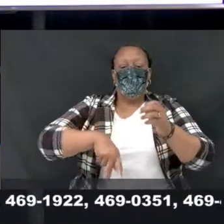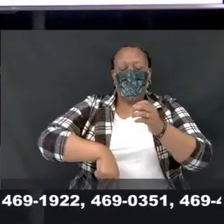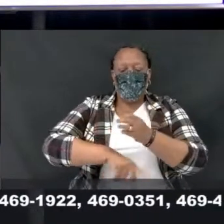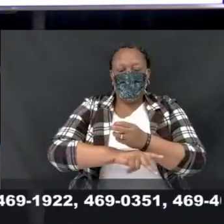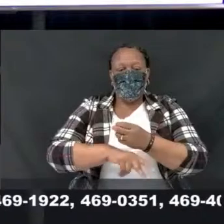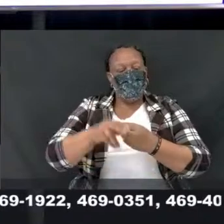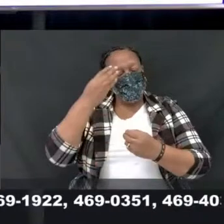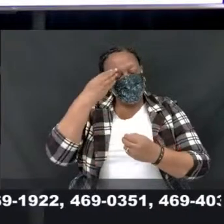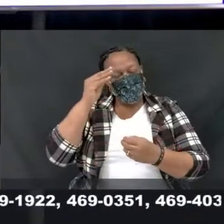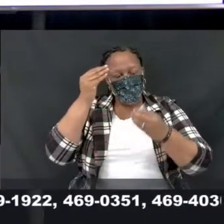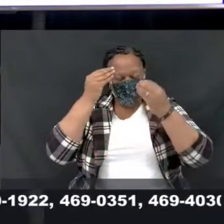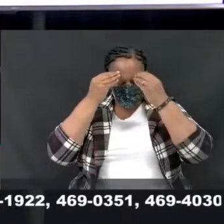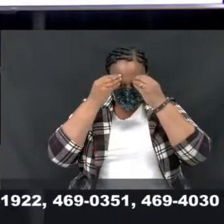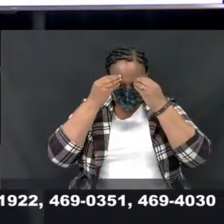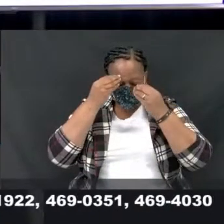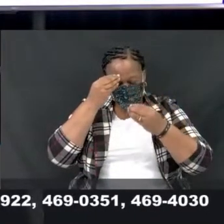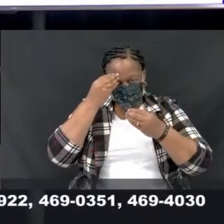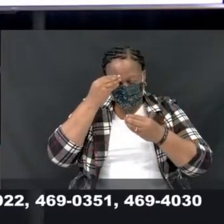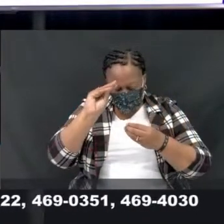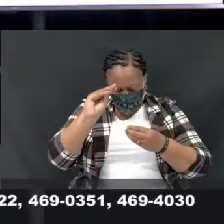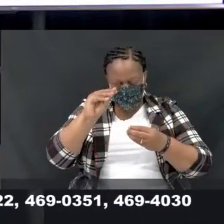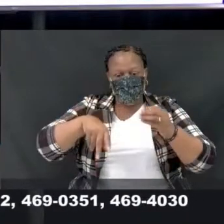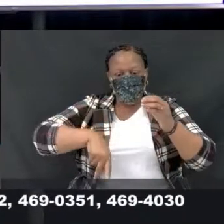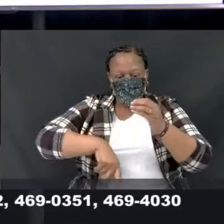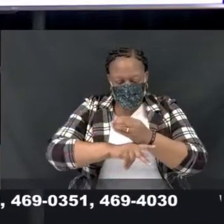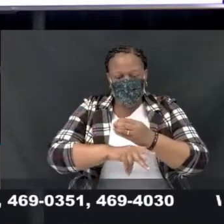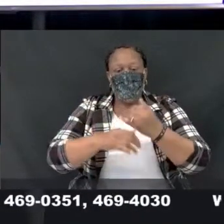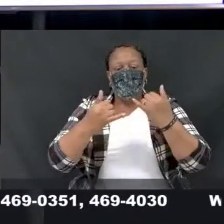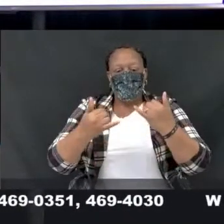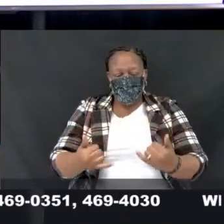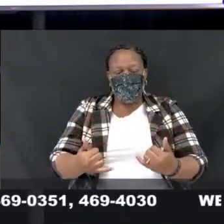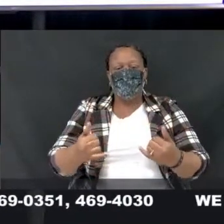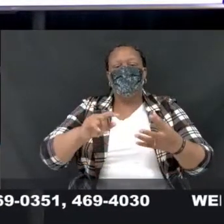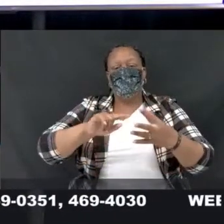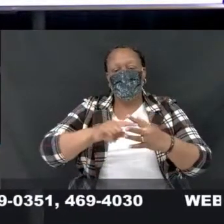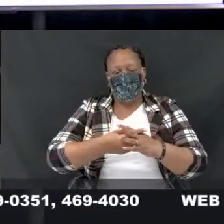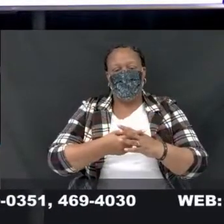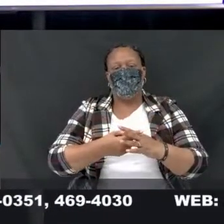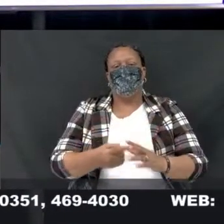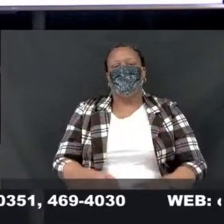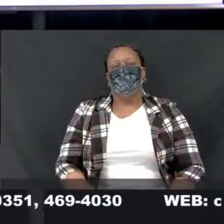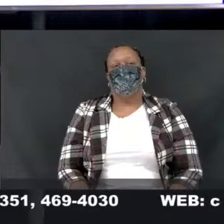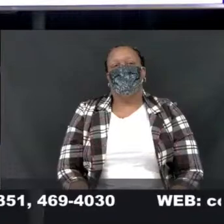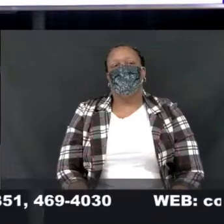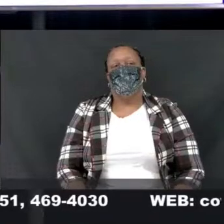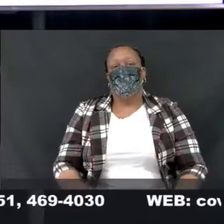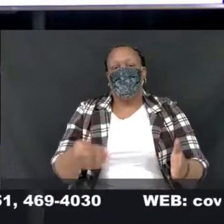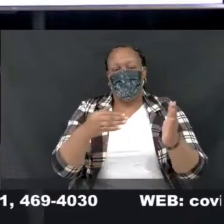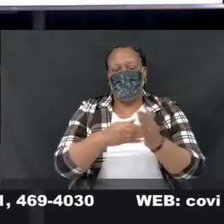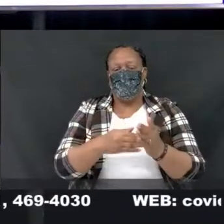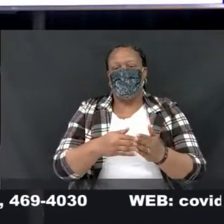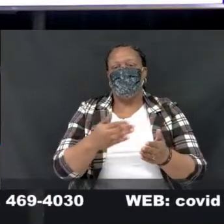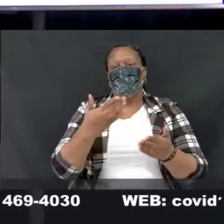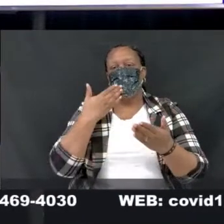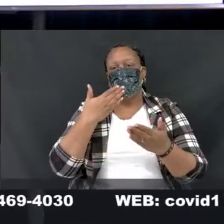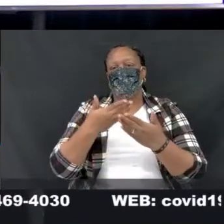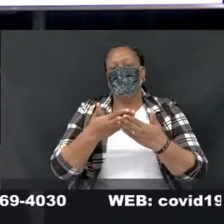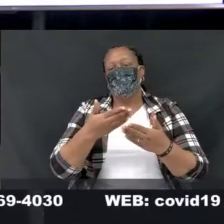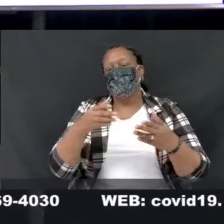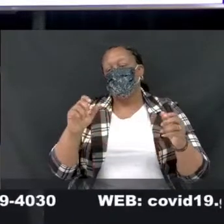March 2022. And that same vein, I will continue within the sporting